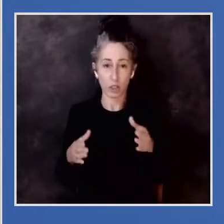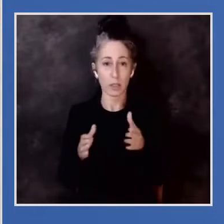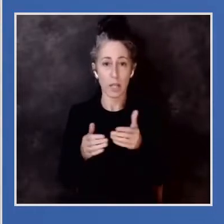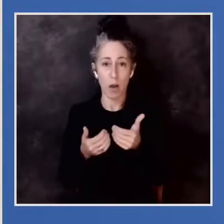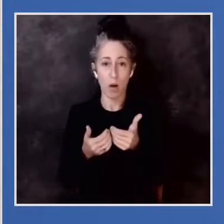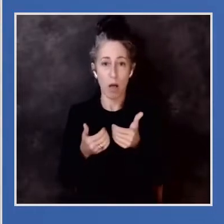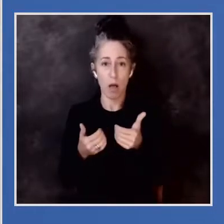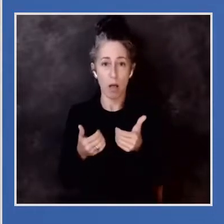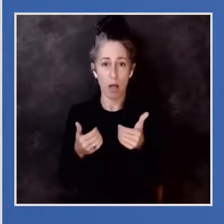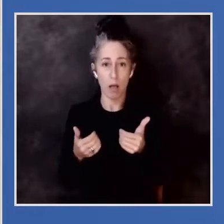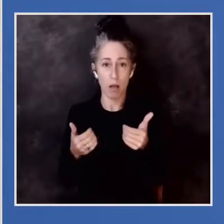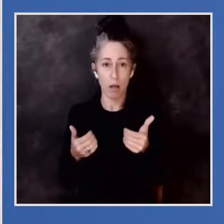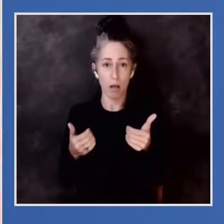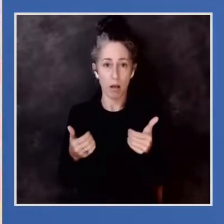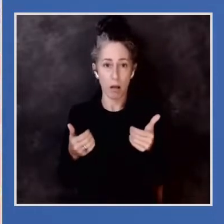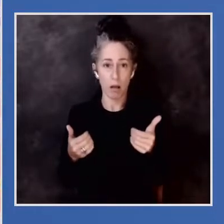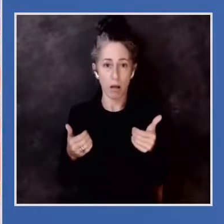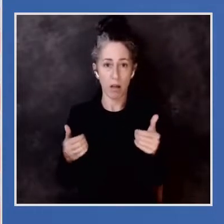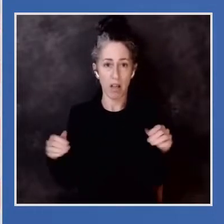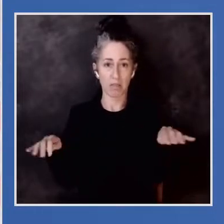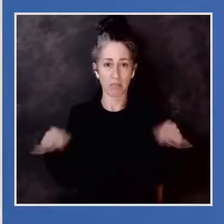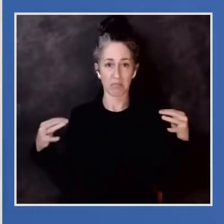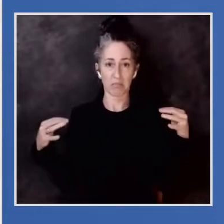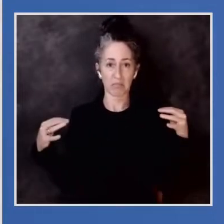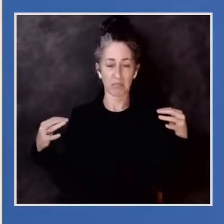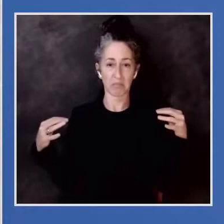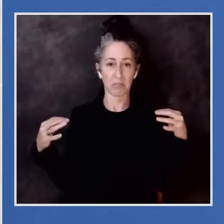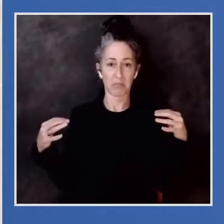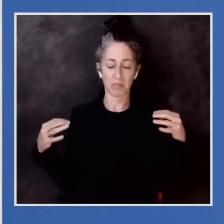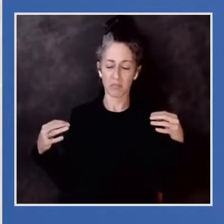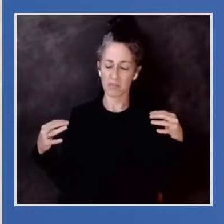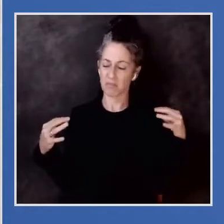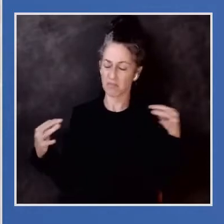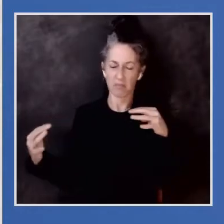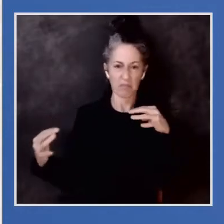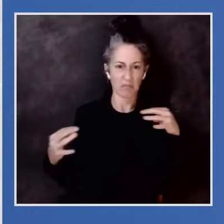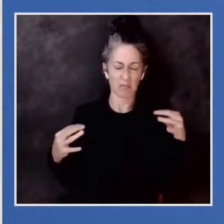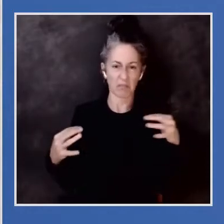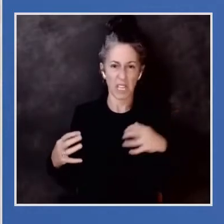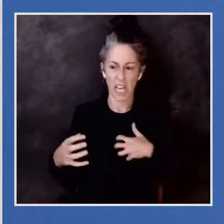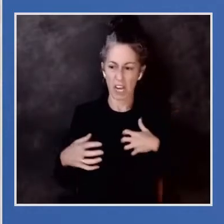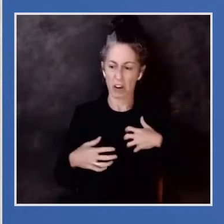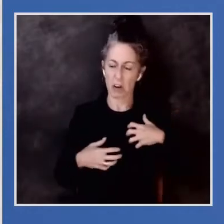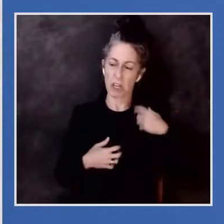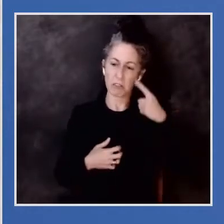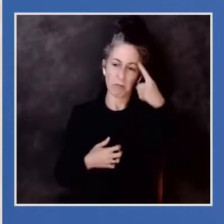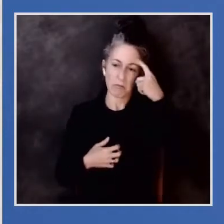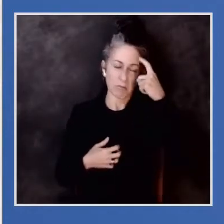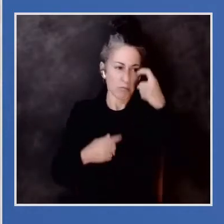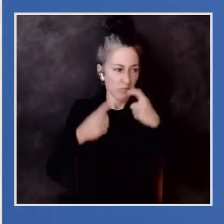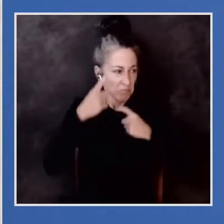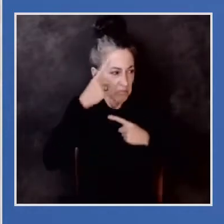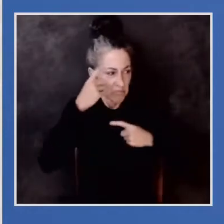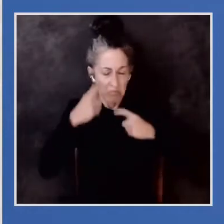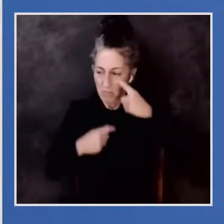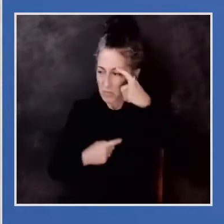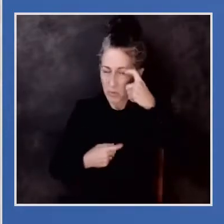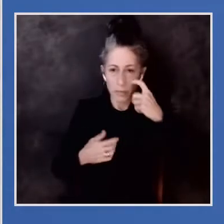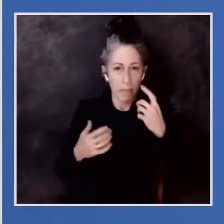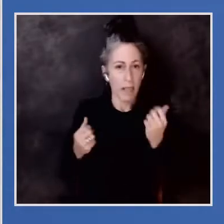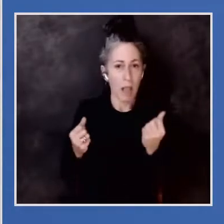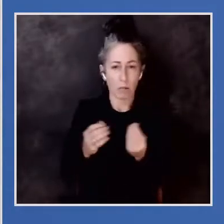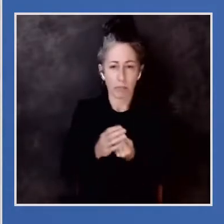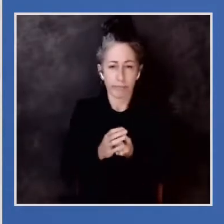Angry people are upset. Anger and suspicion are growing, and our